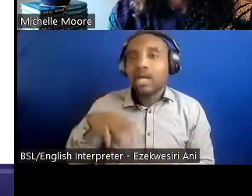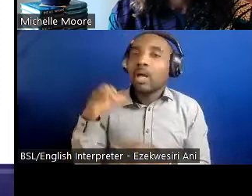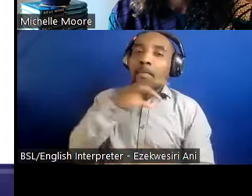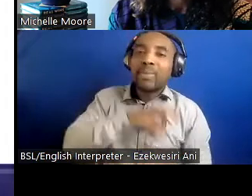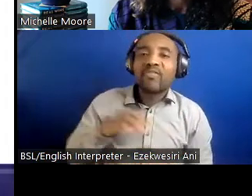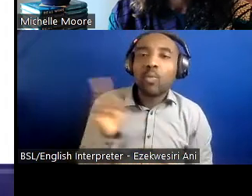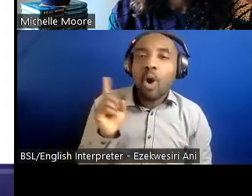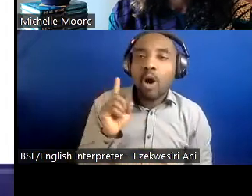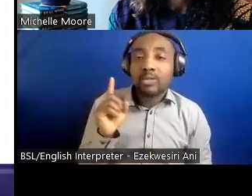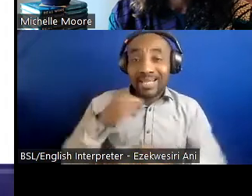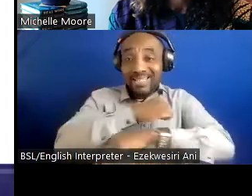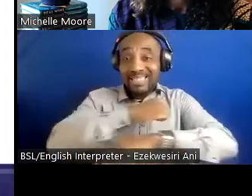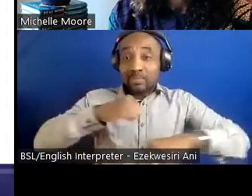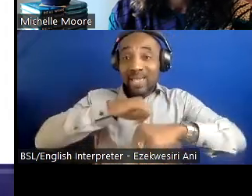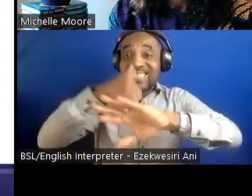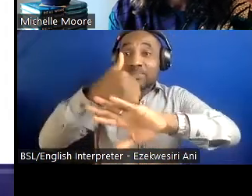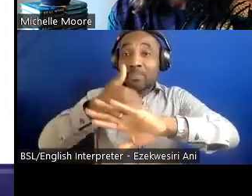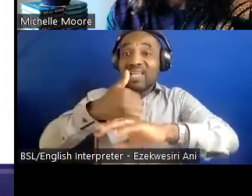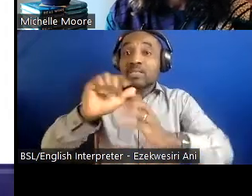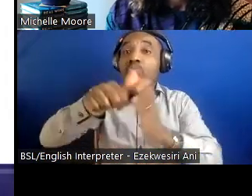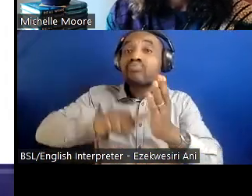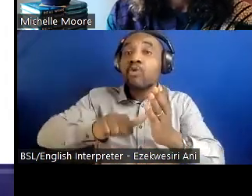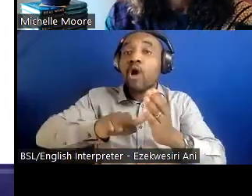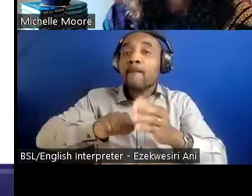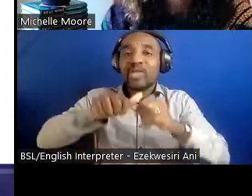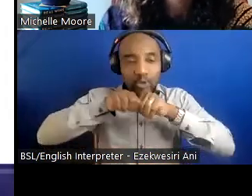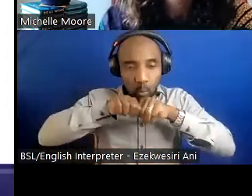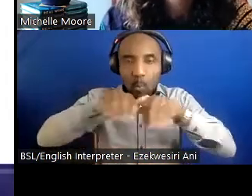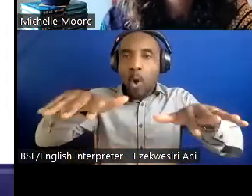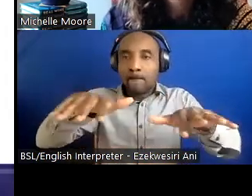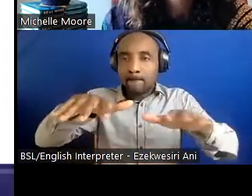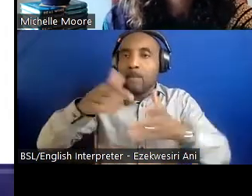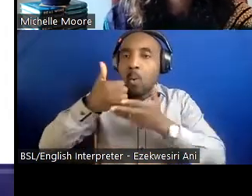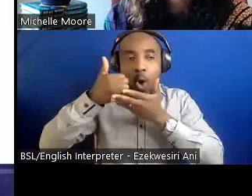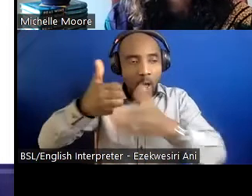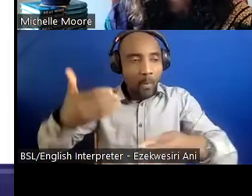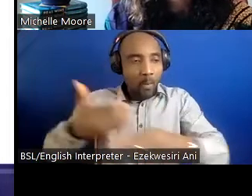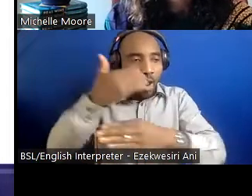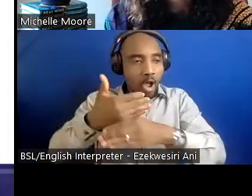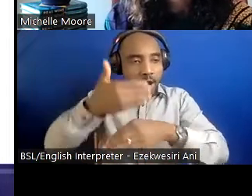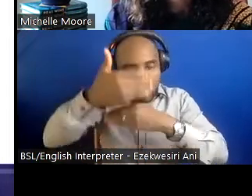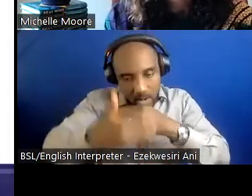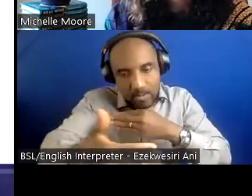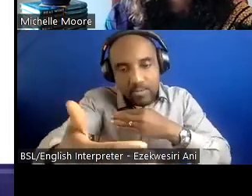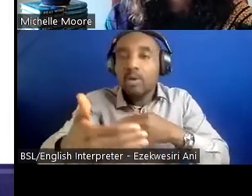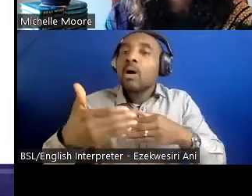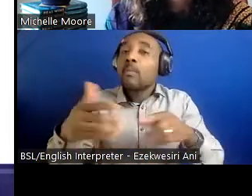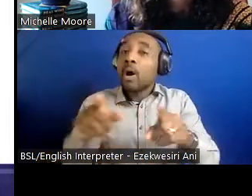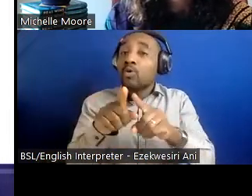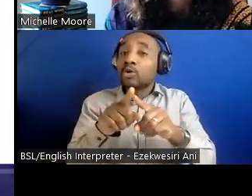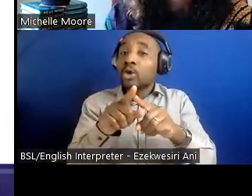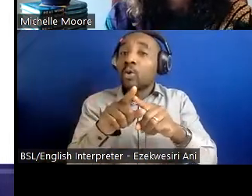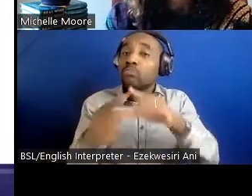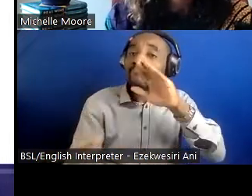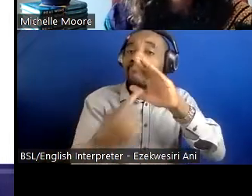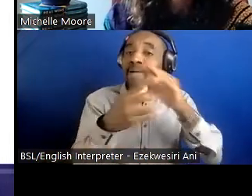place-based program is going to be a really fundamental part of how we're going to work in the years ahead. That actually it's leaders of organizations who can most affect